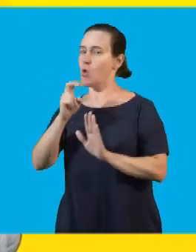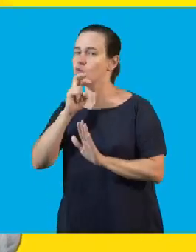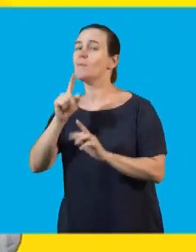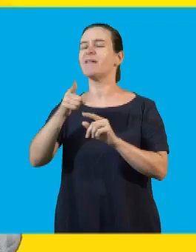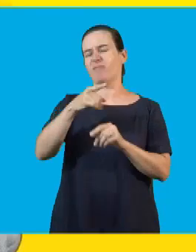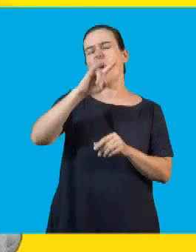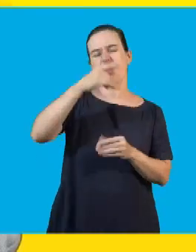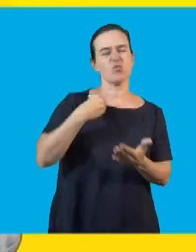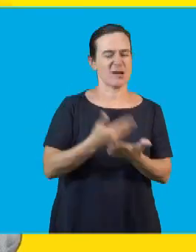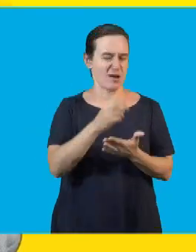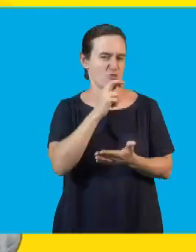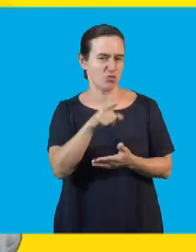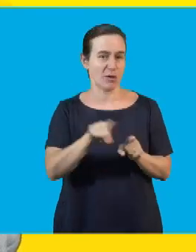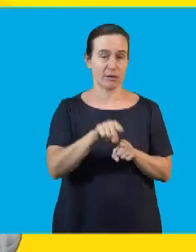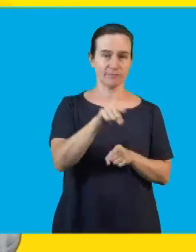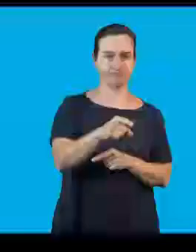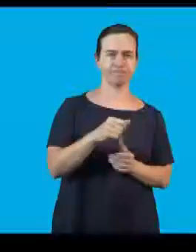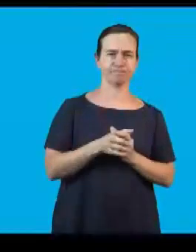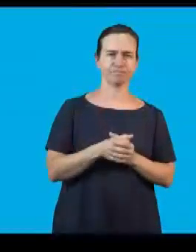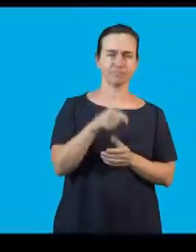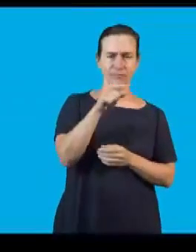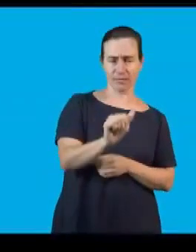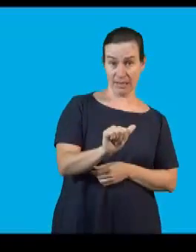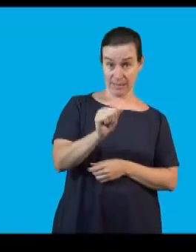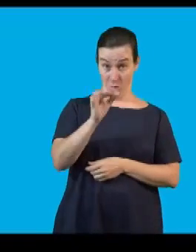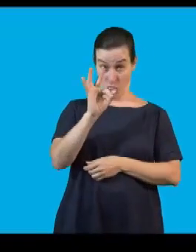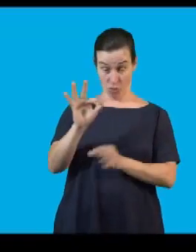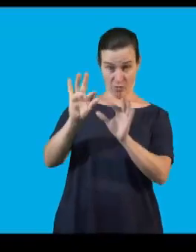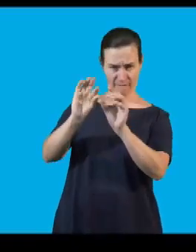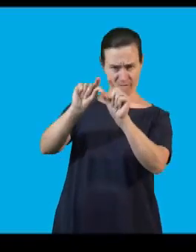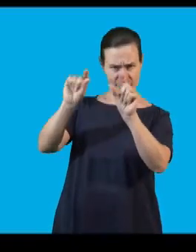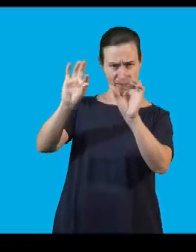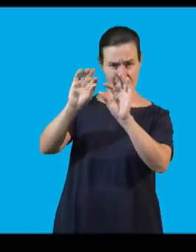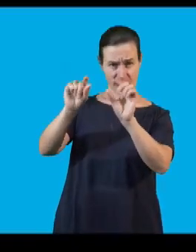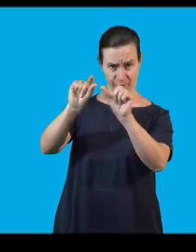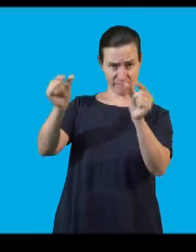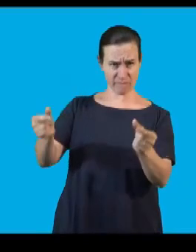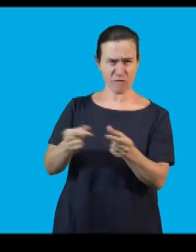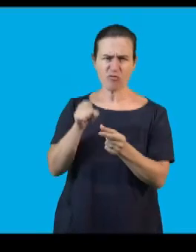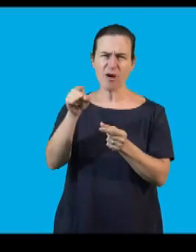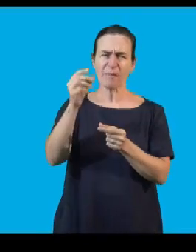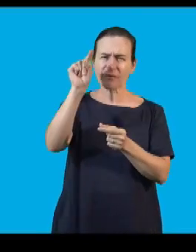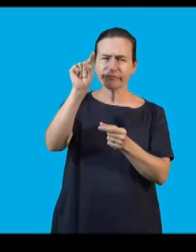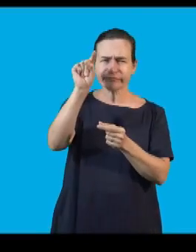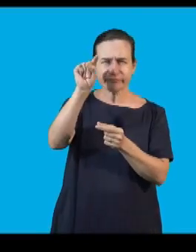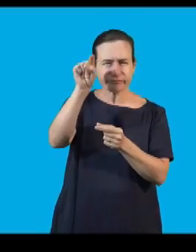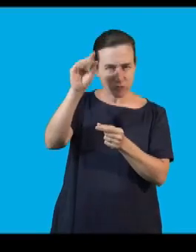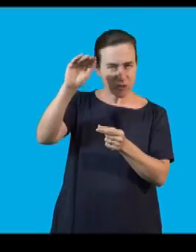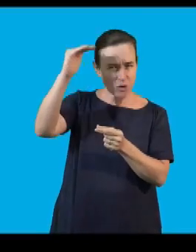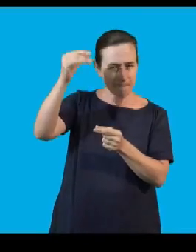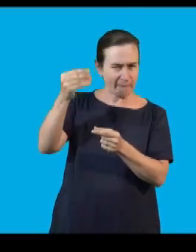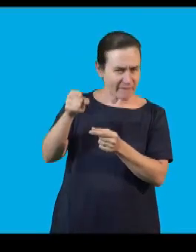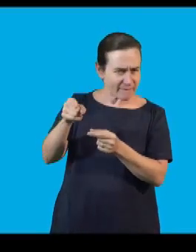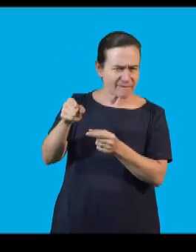okay? And then moving on, look at the asterisks, all right? It indicates something. The cartoonist put it there